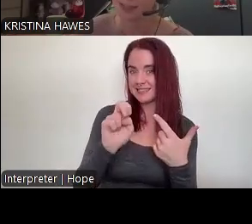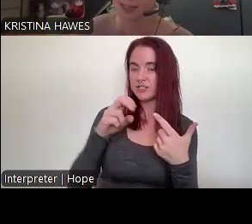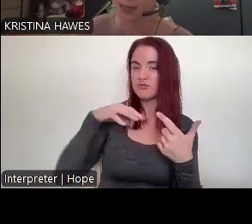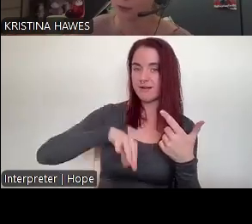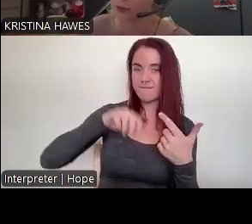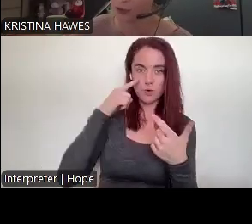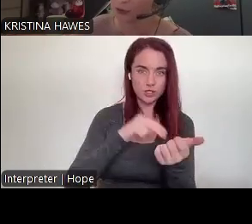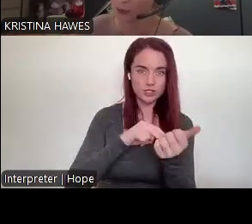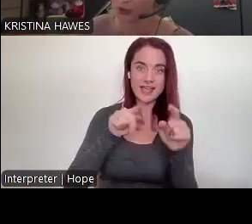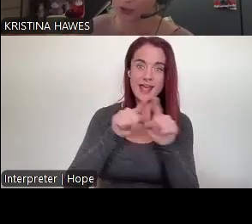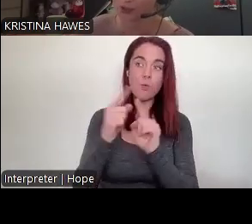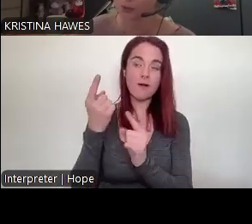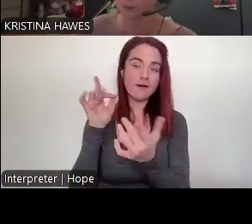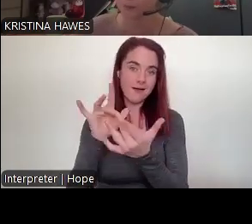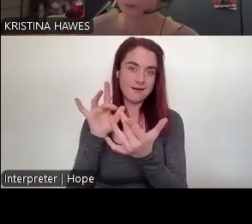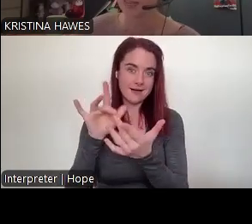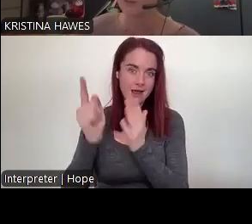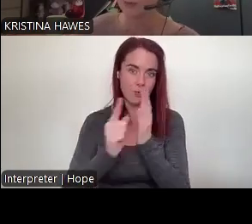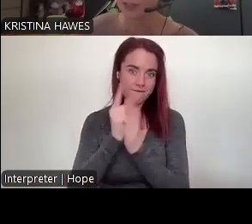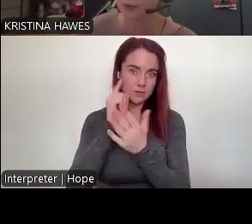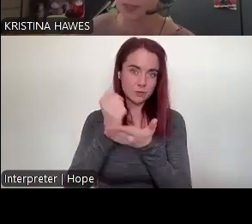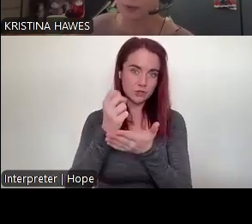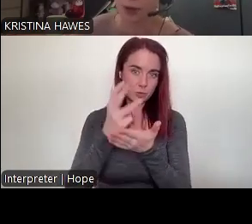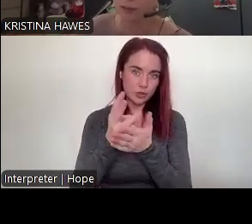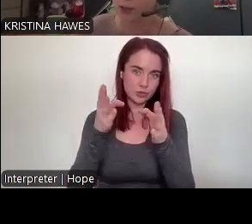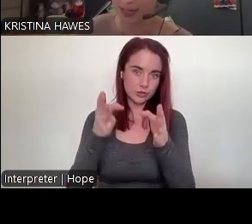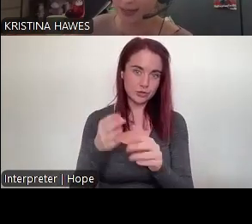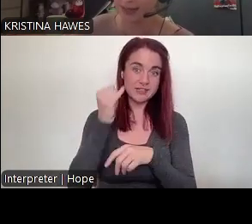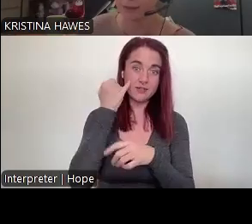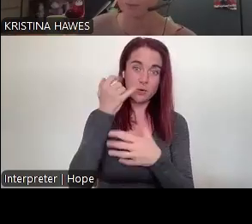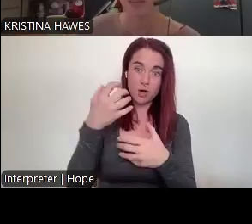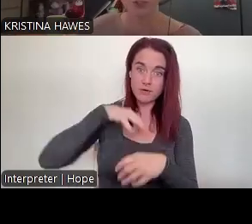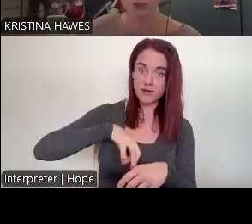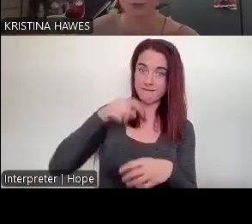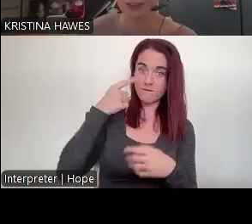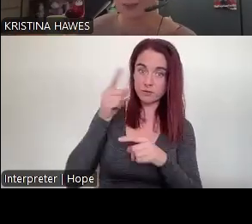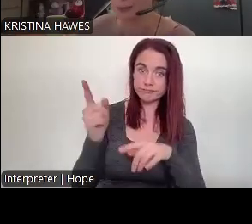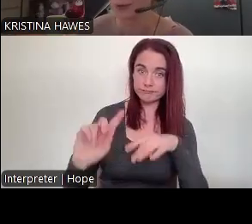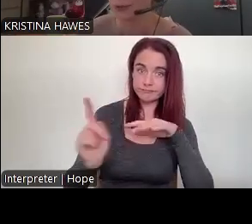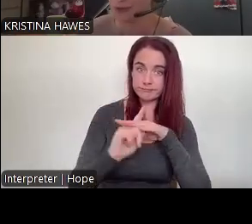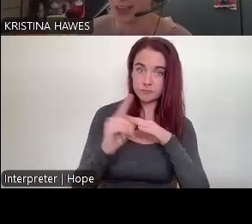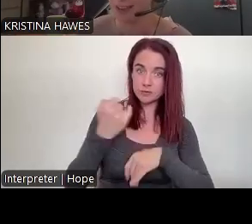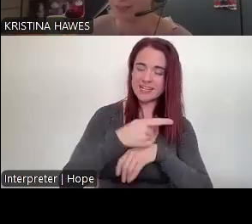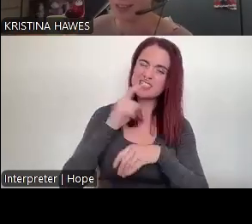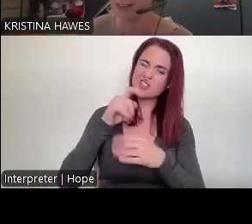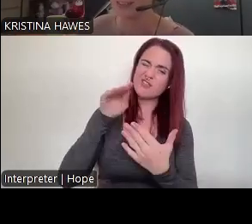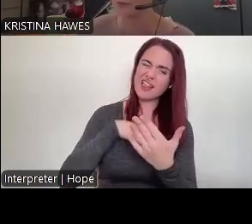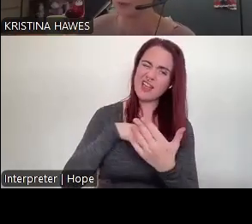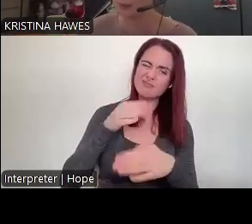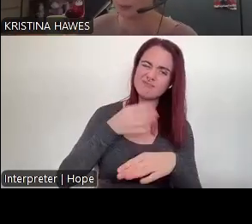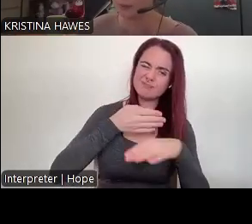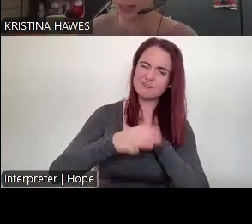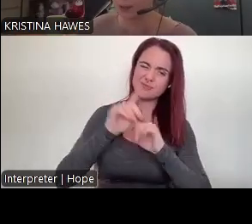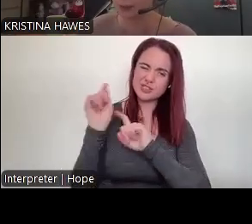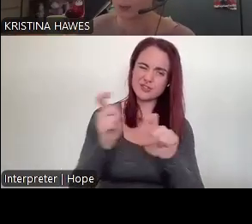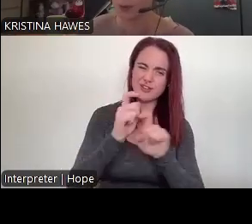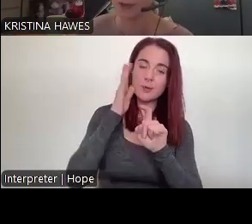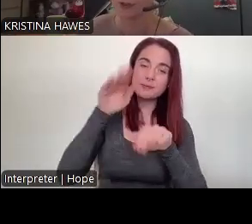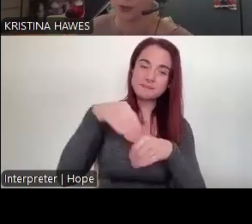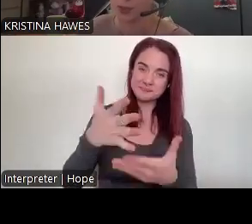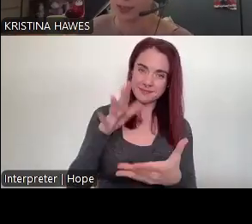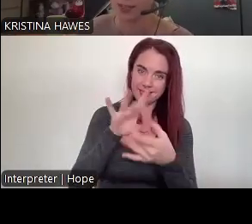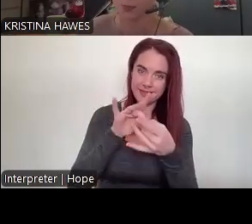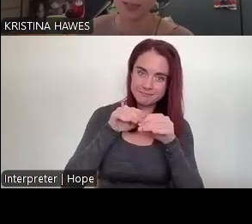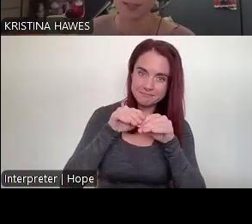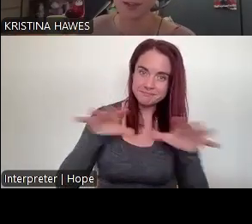1 contact hour for social workers. If you would like to receive credit for attending, make sure to fill out the post survey. The link will be provided when this